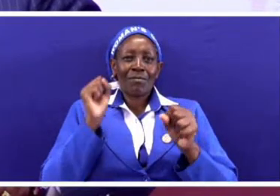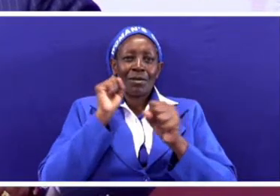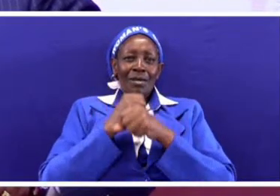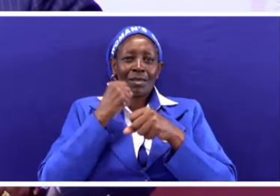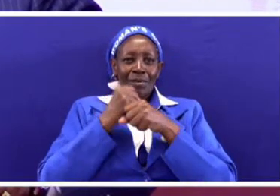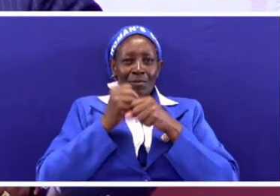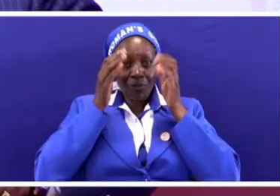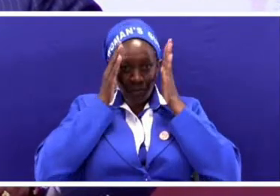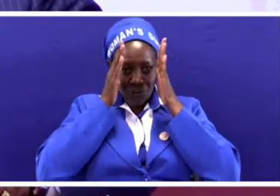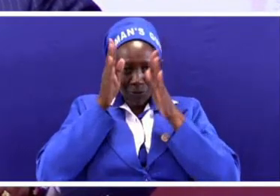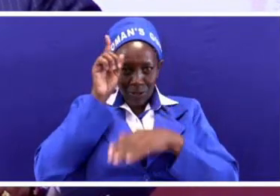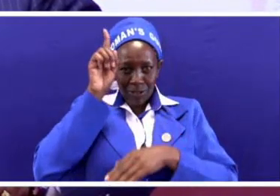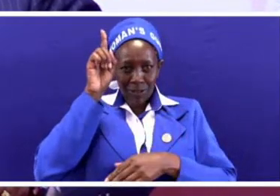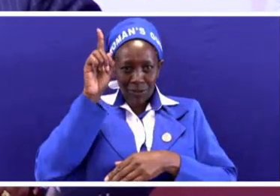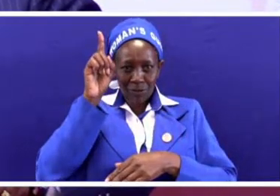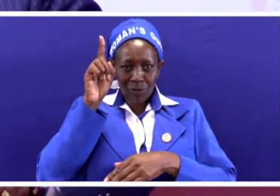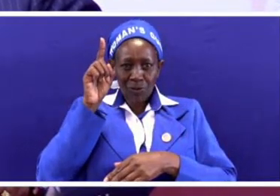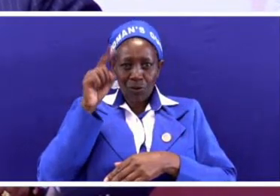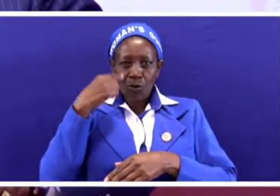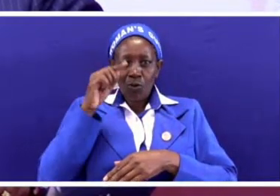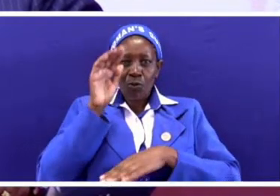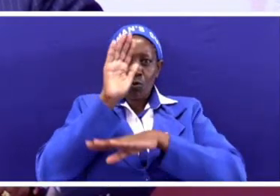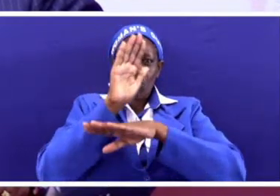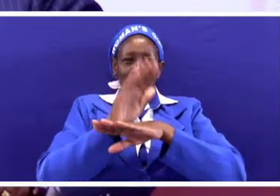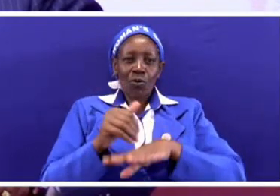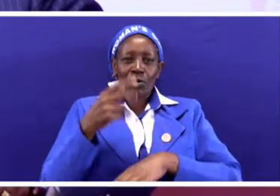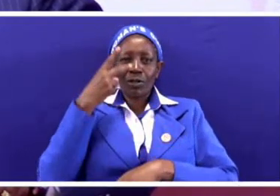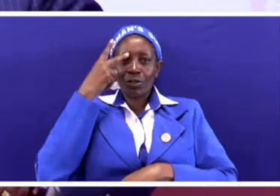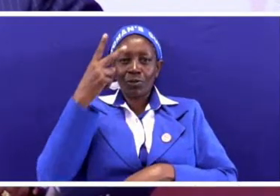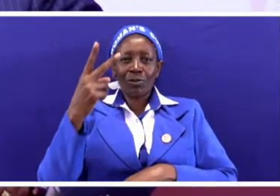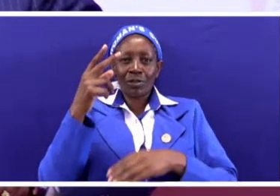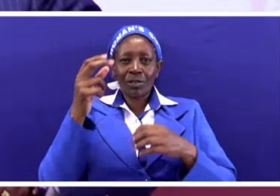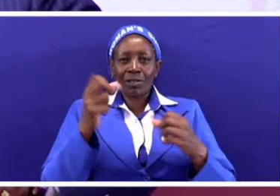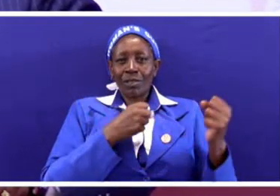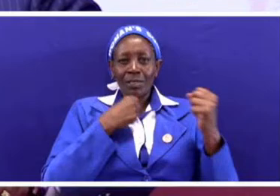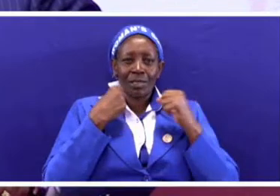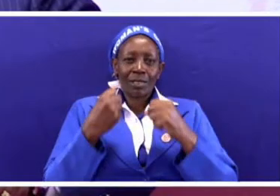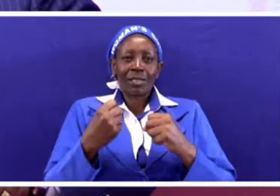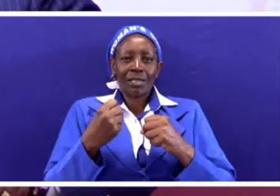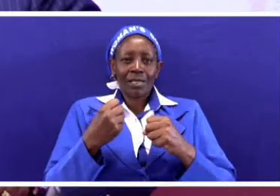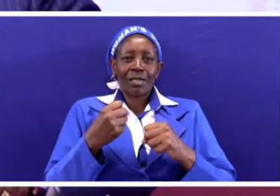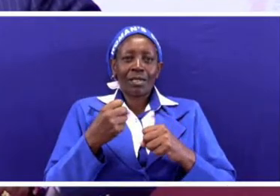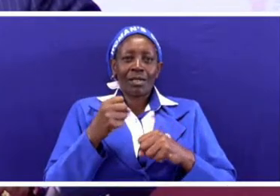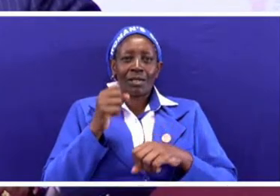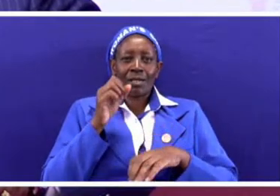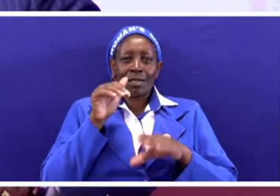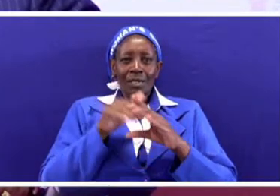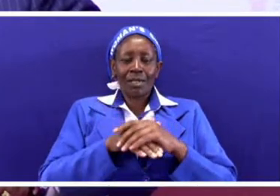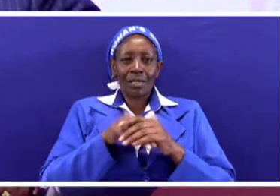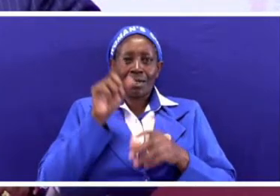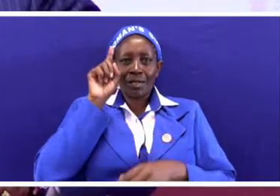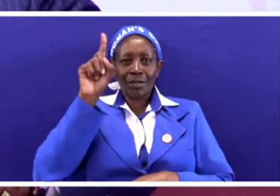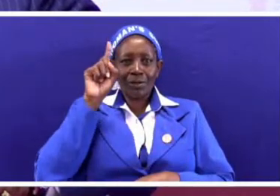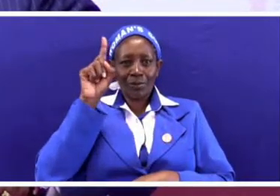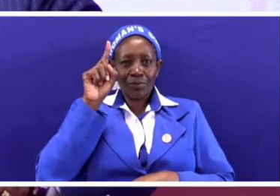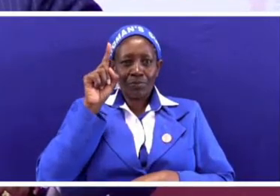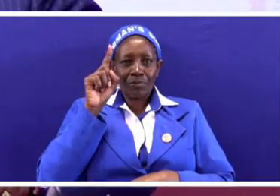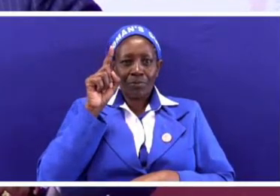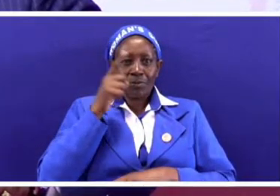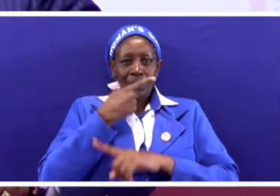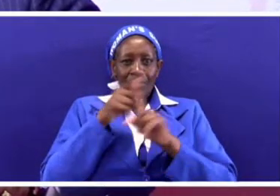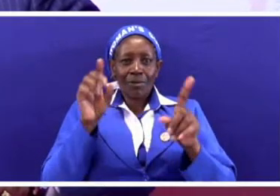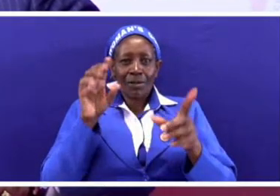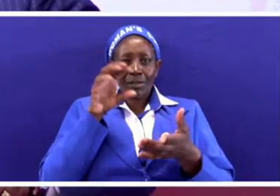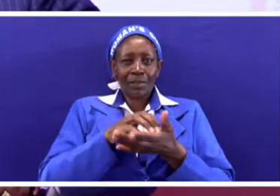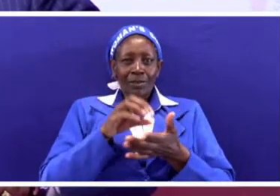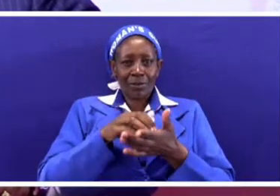who is the one who has called them, and cause them to see that their strength lies in you, and not in themselves or their circumstances. You are a